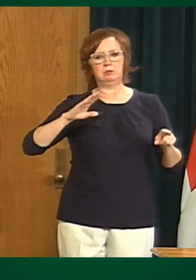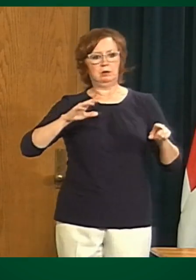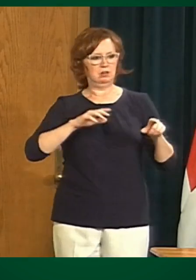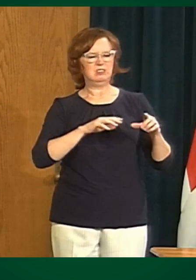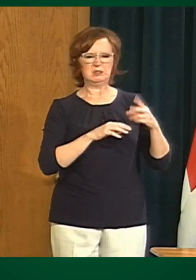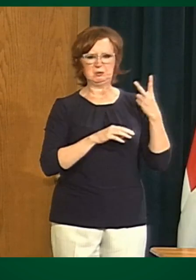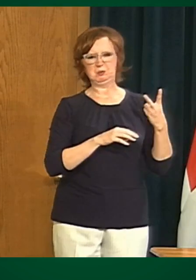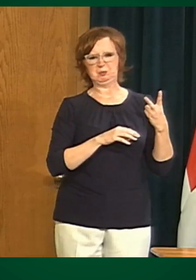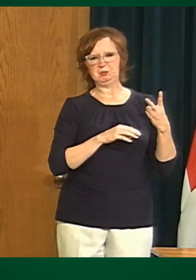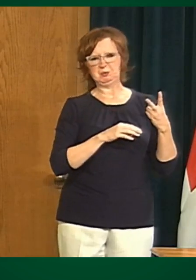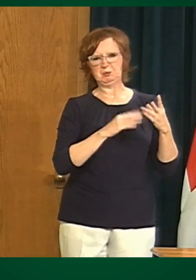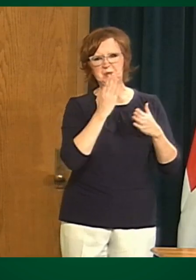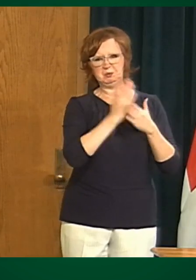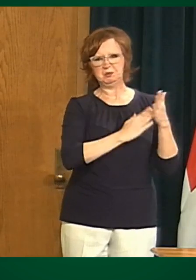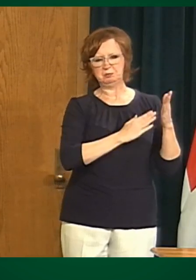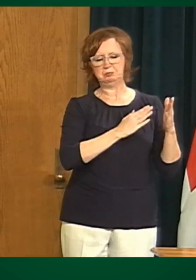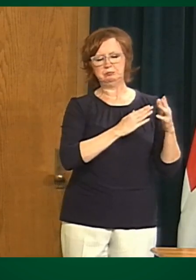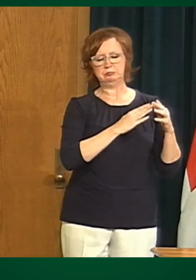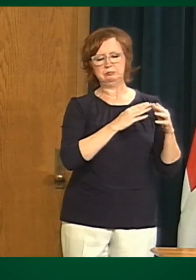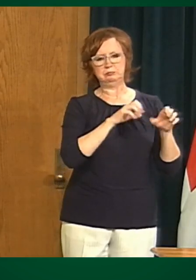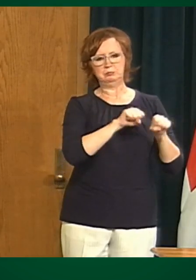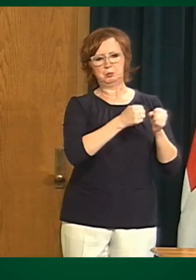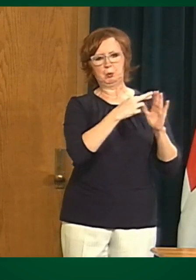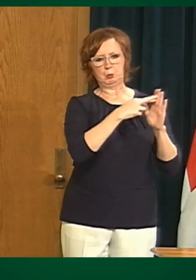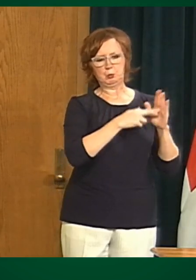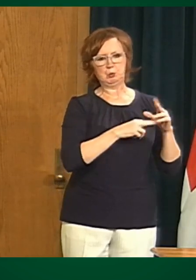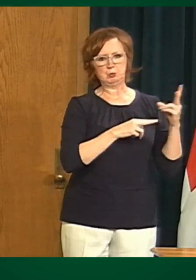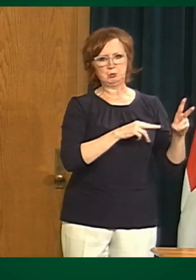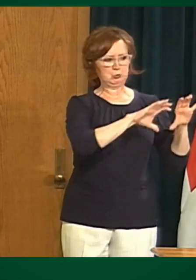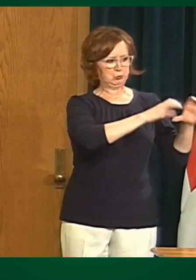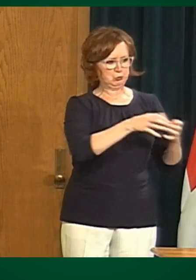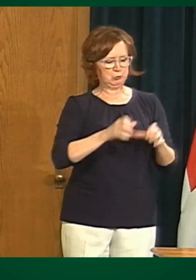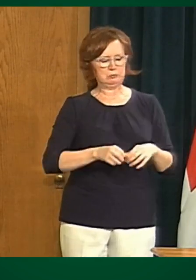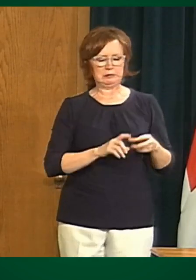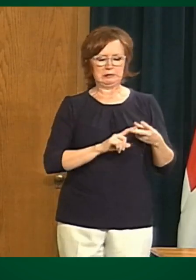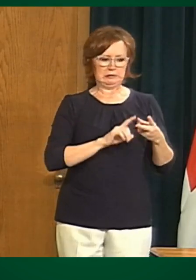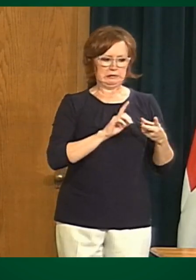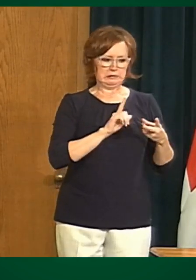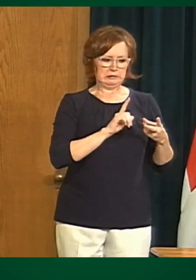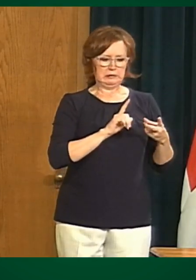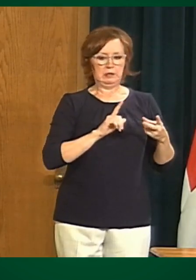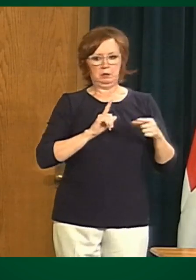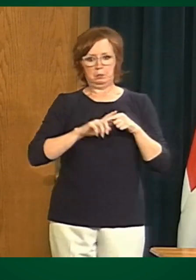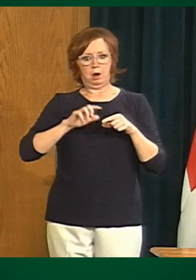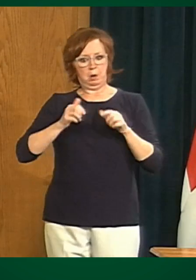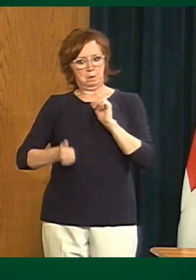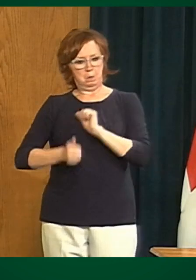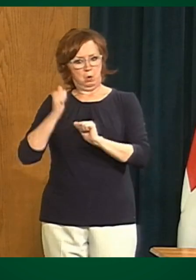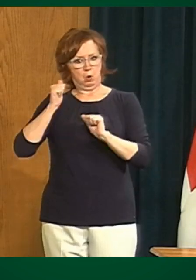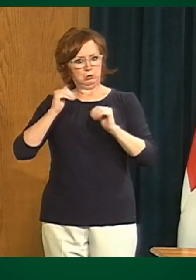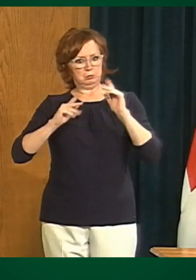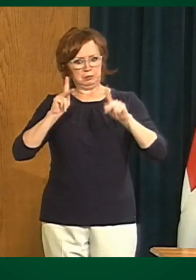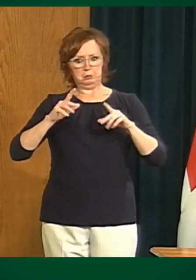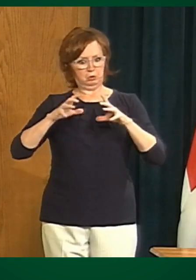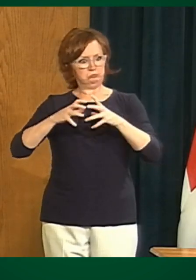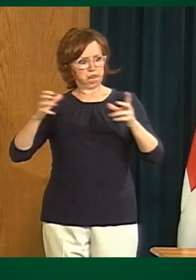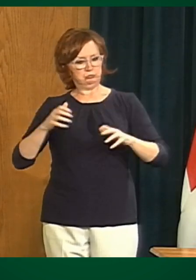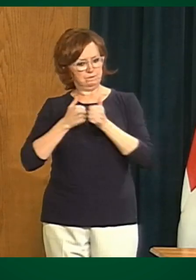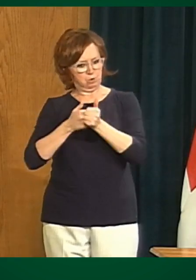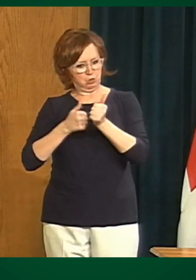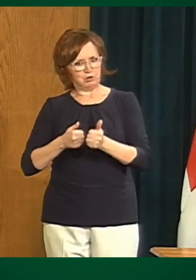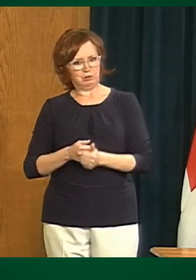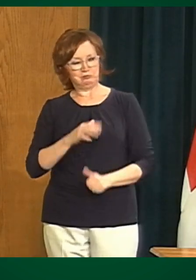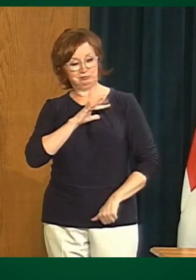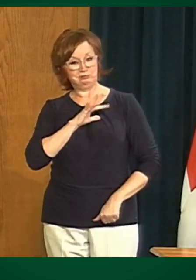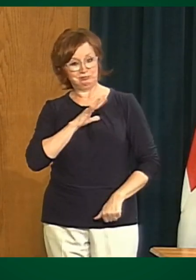that individual responsibility very, very seriously, and it shows in our numbers. We have in this province 70% below